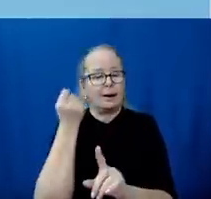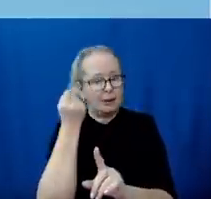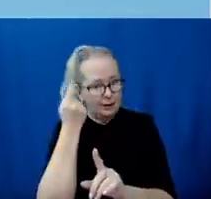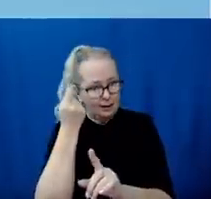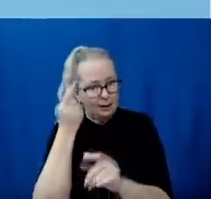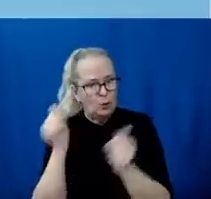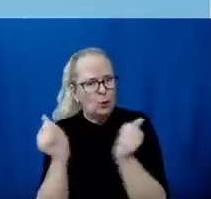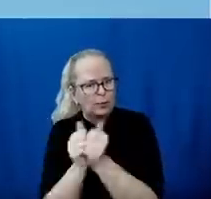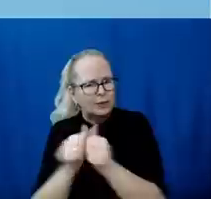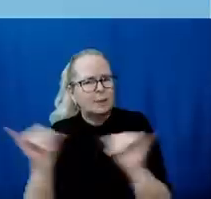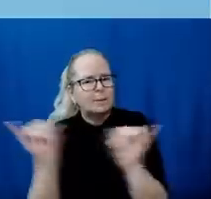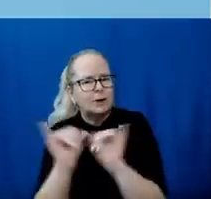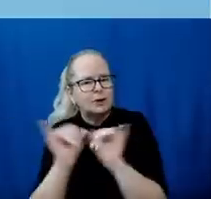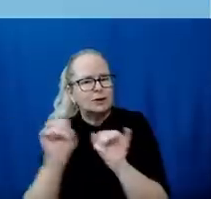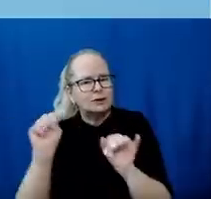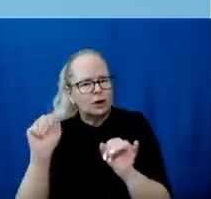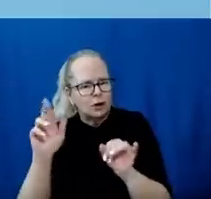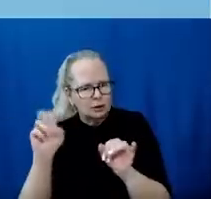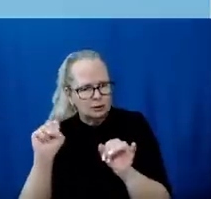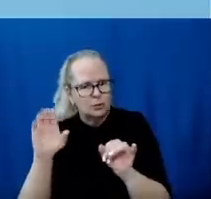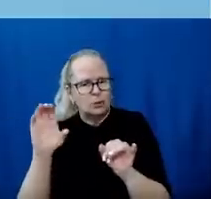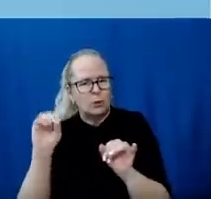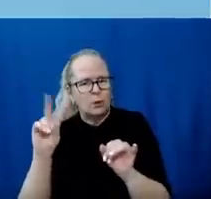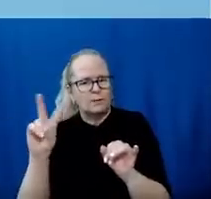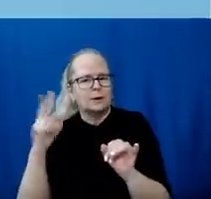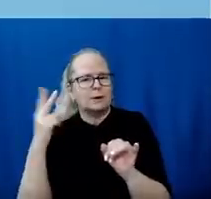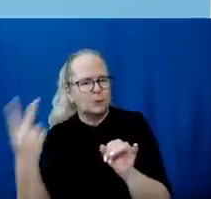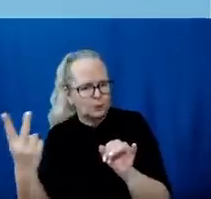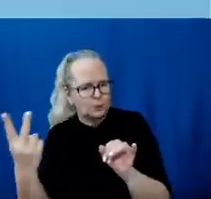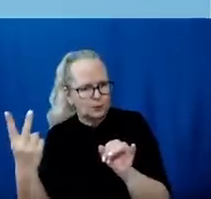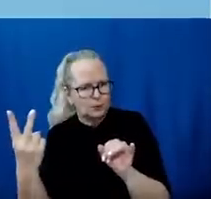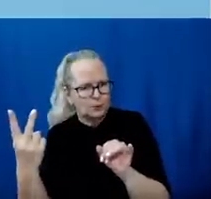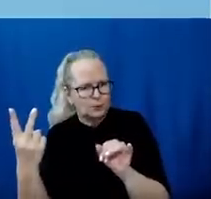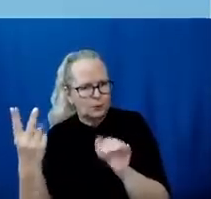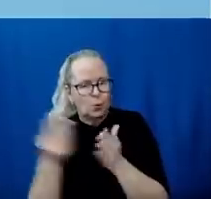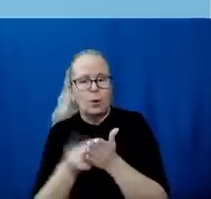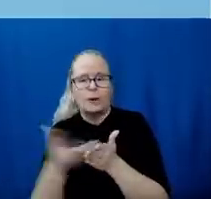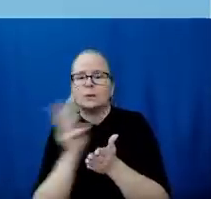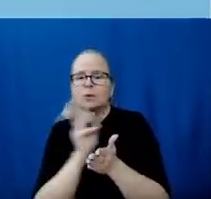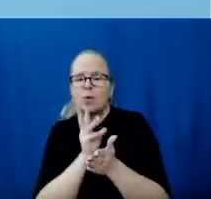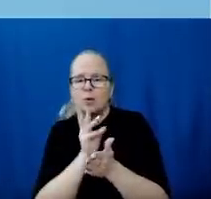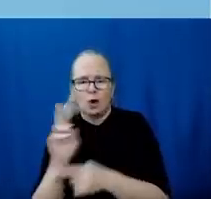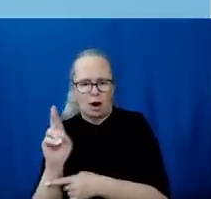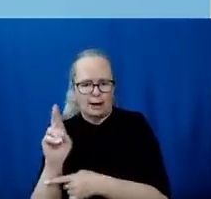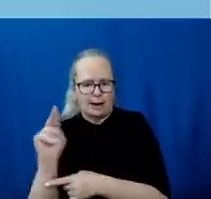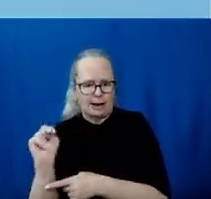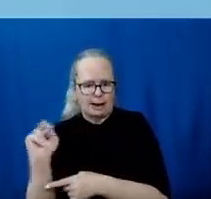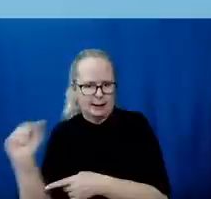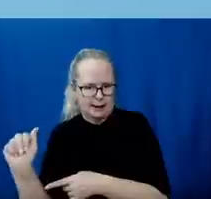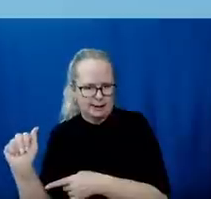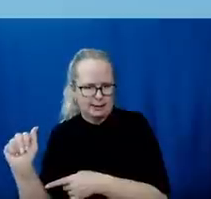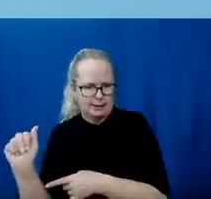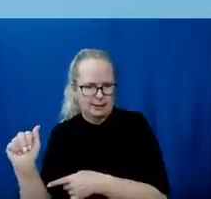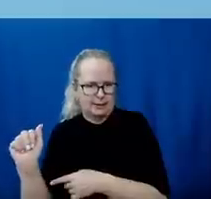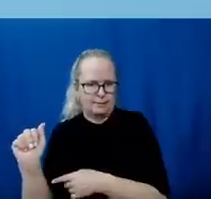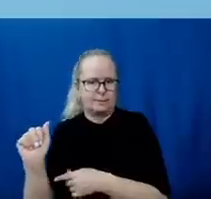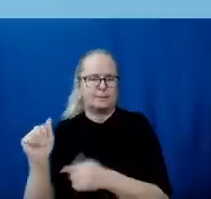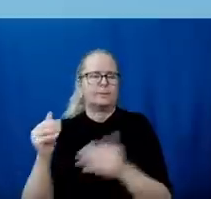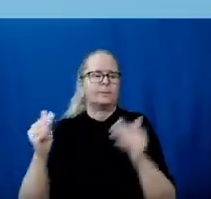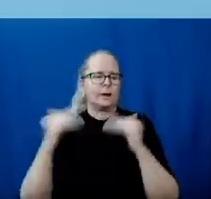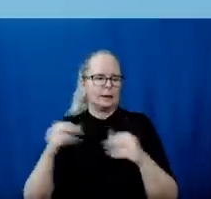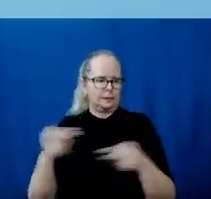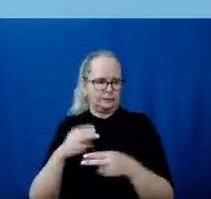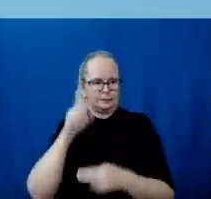community cases as measured by SARS-CoV-2 wastewater RNA. Next slide, please.